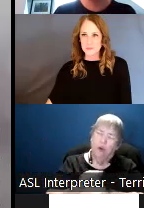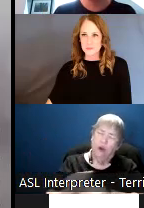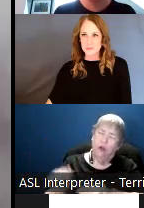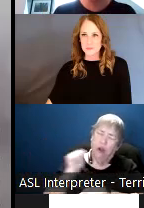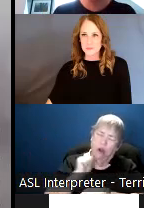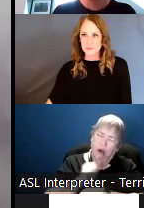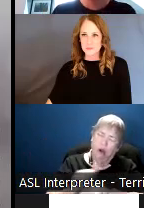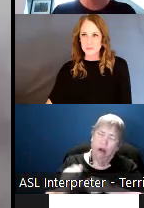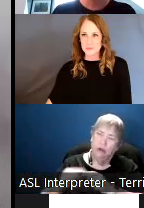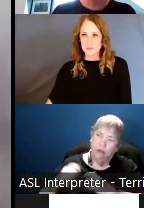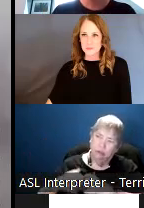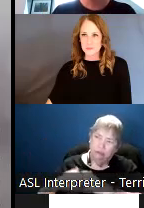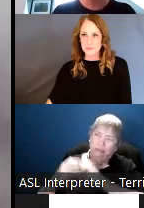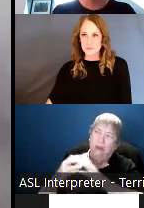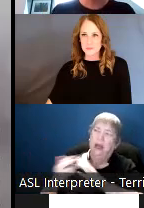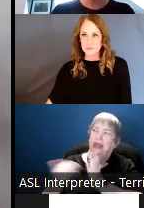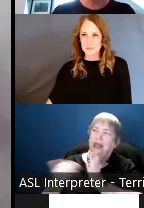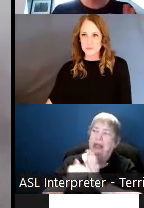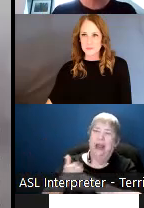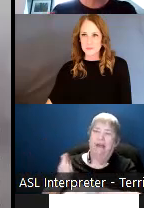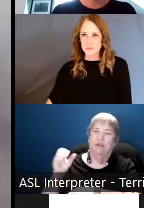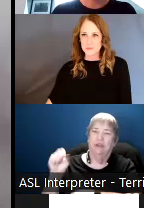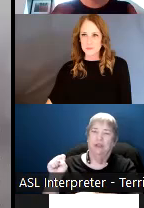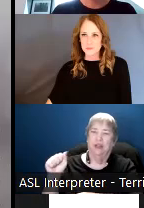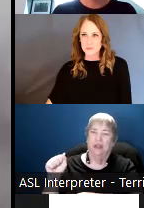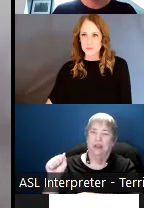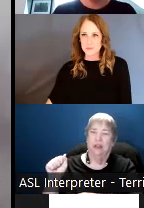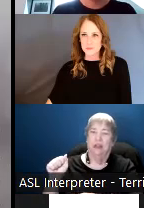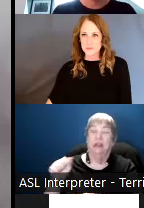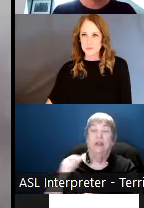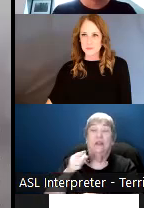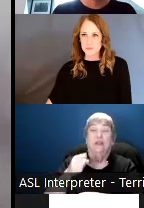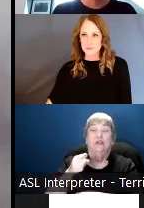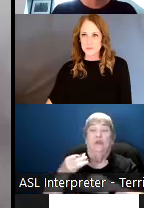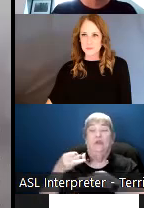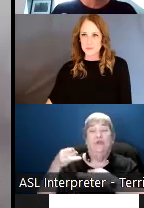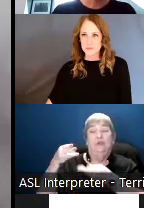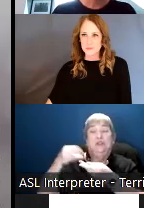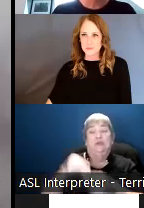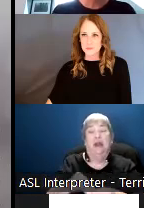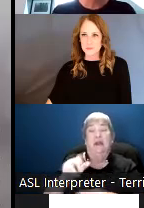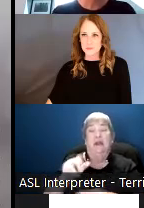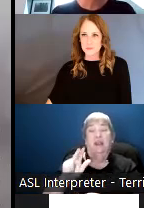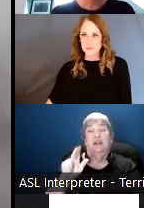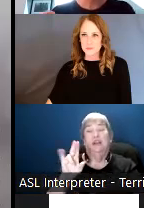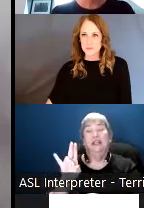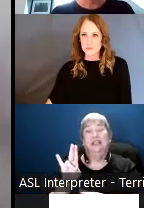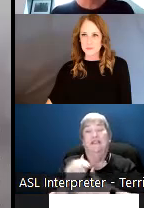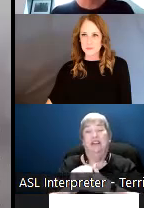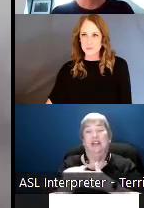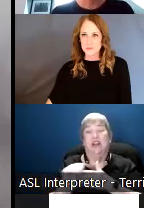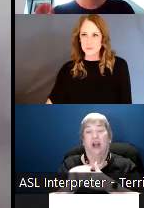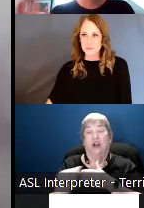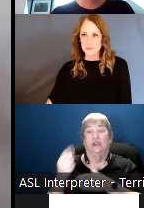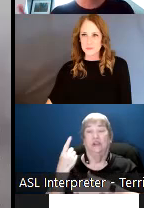assault. You spend about $37 on your dinner. What is an appropriate